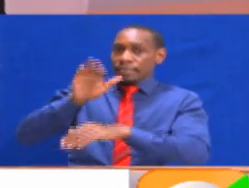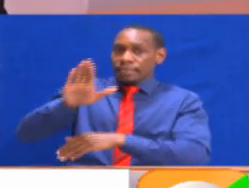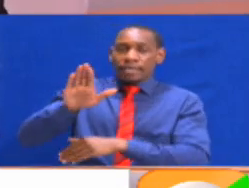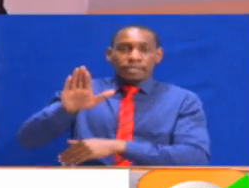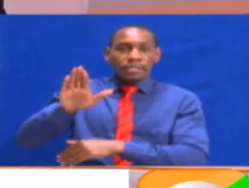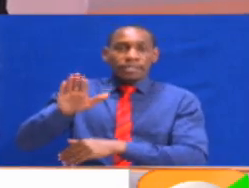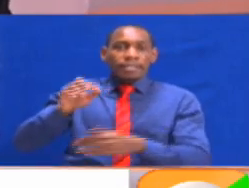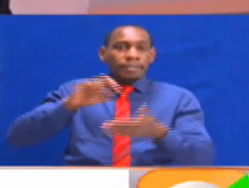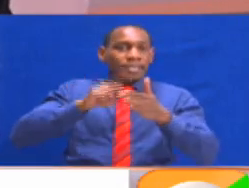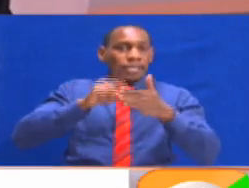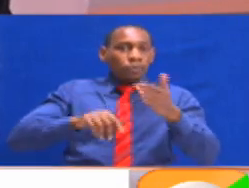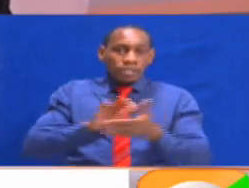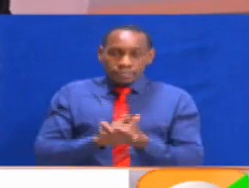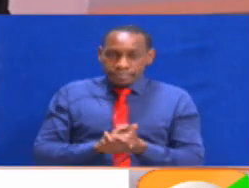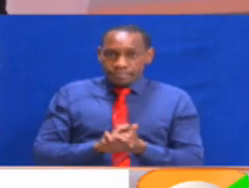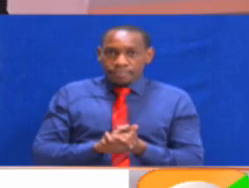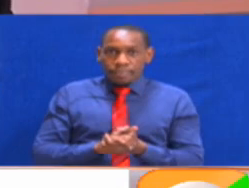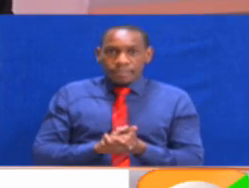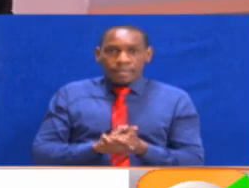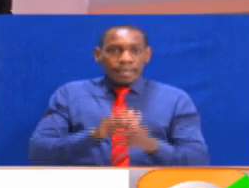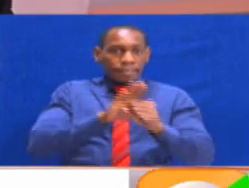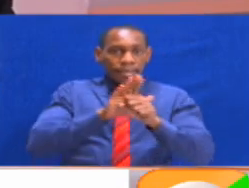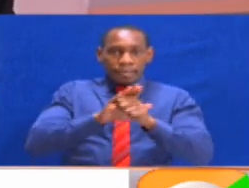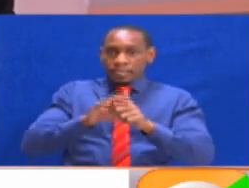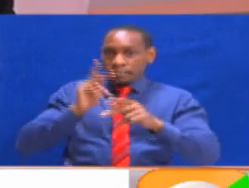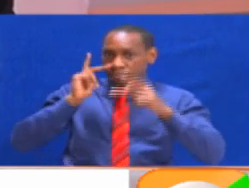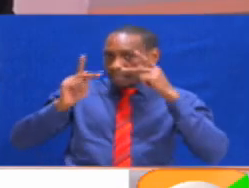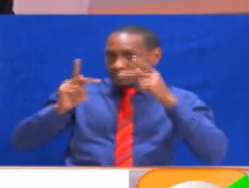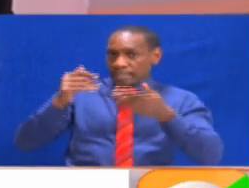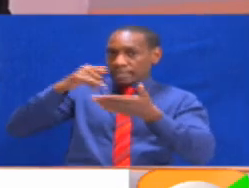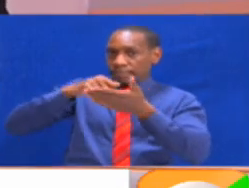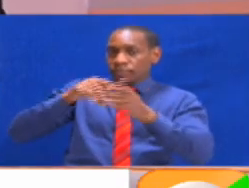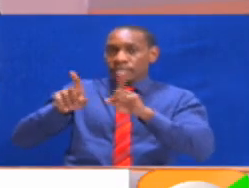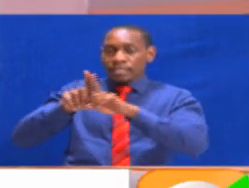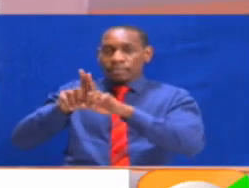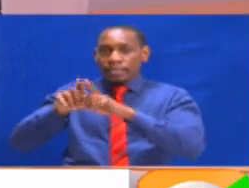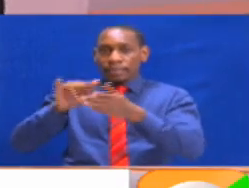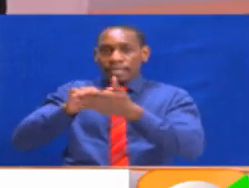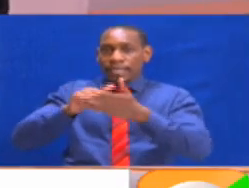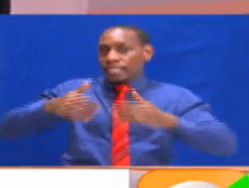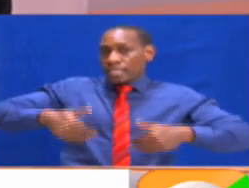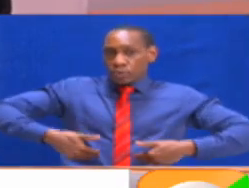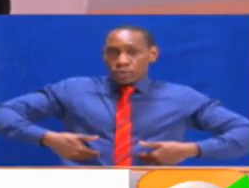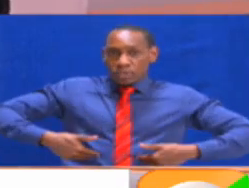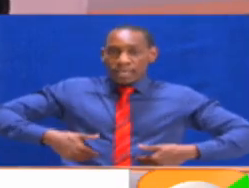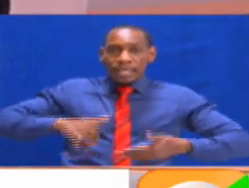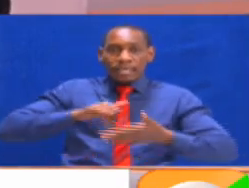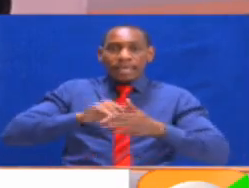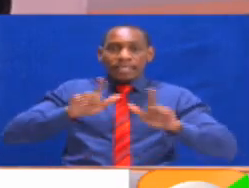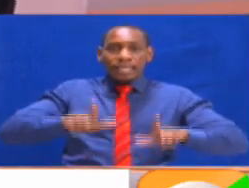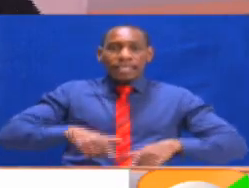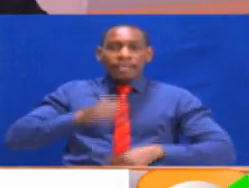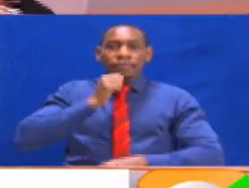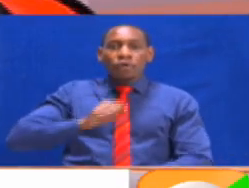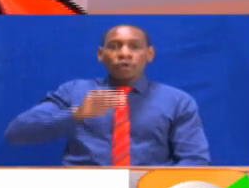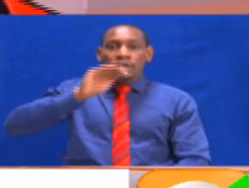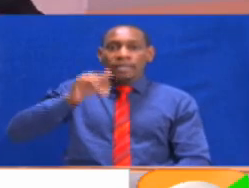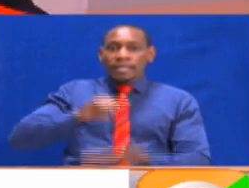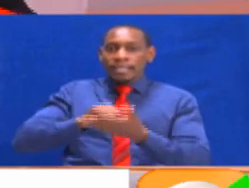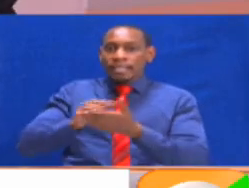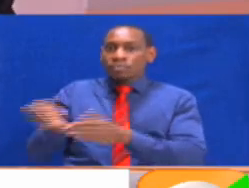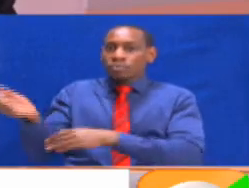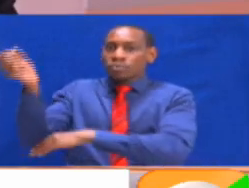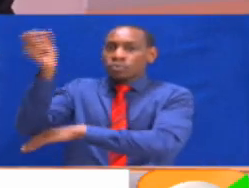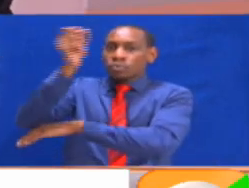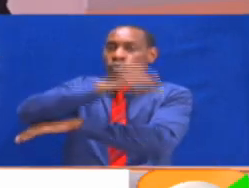people do? So there are a lot of other aspects to look at, including the fact that some of the young men who live in Old Town who are saying, well, kumchana wanabambanya